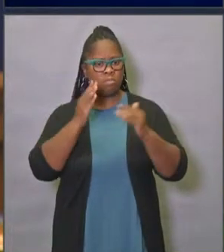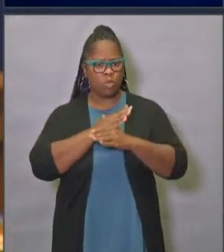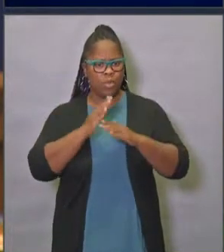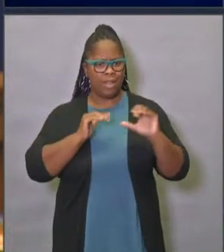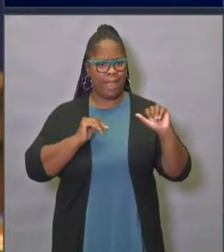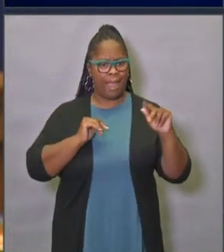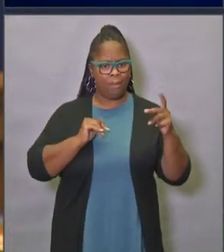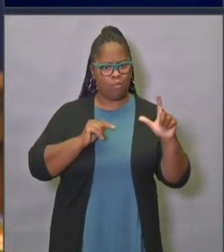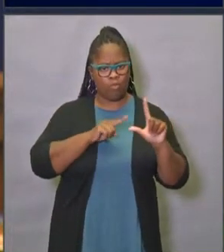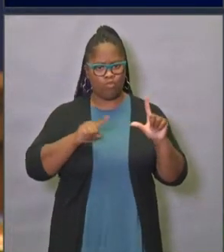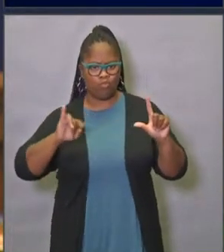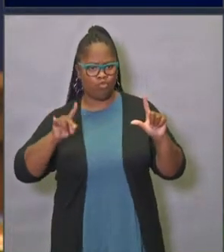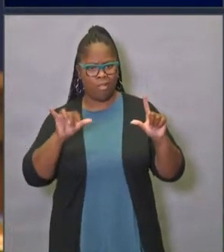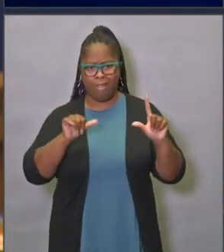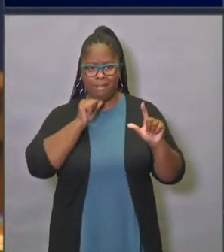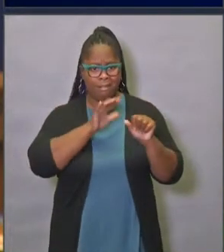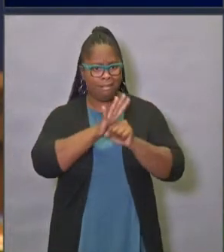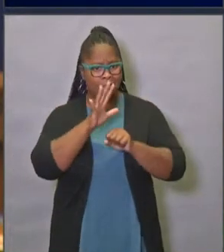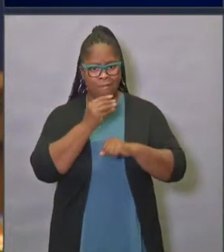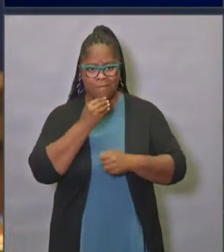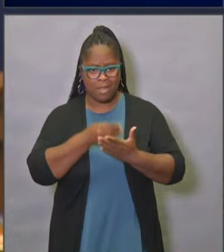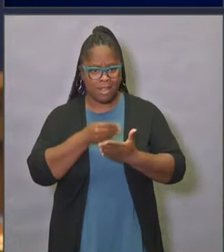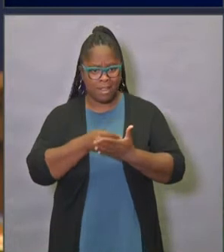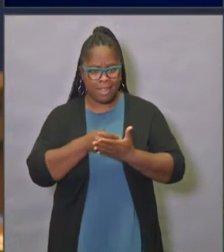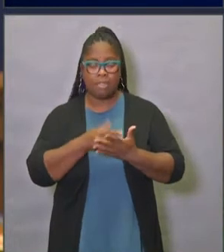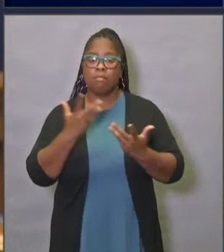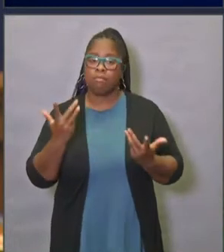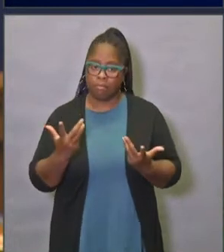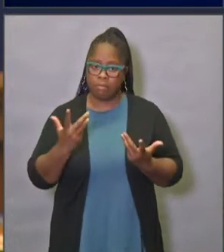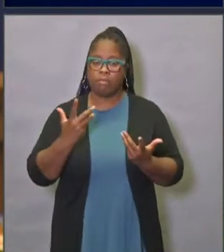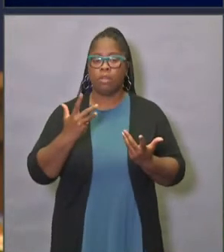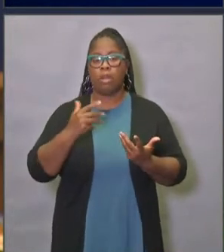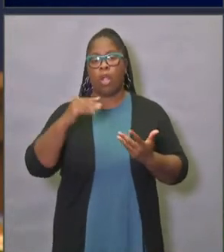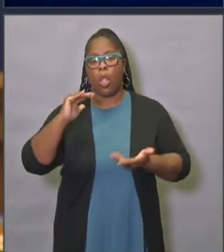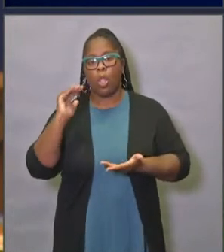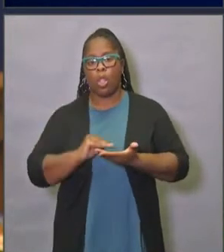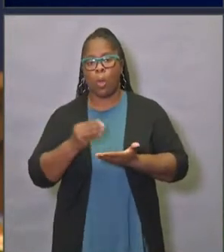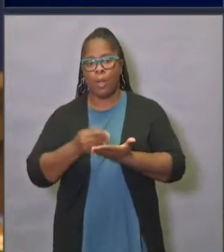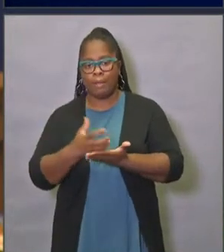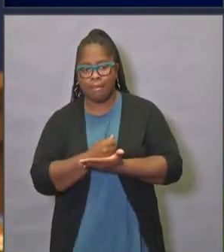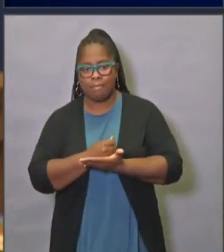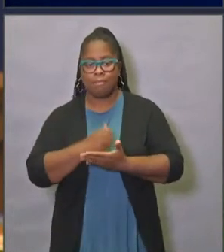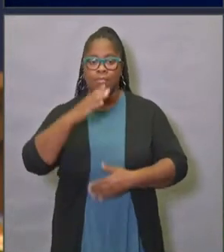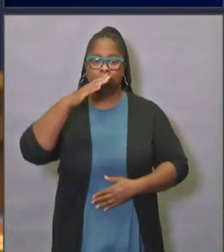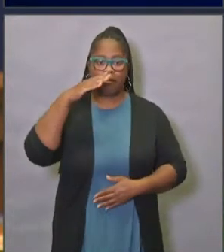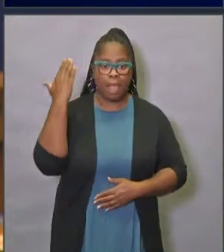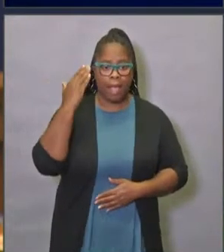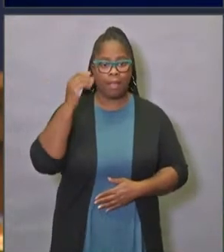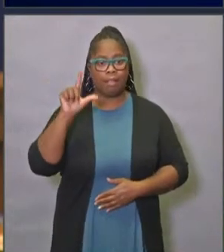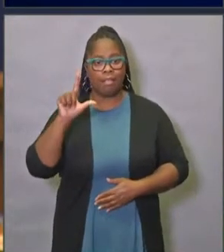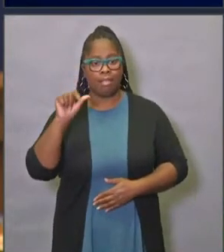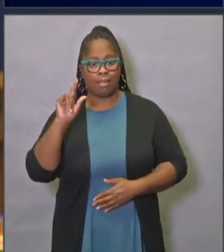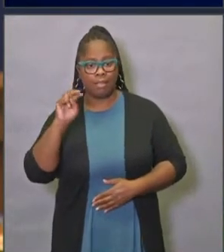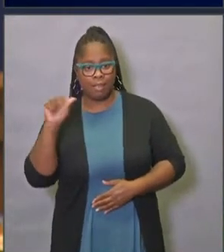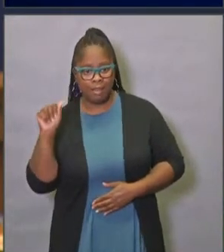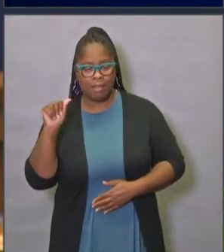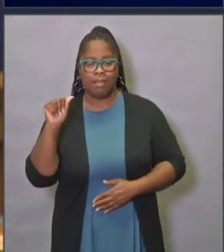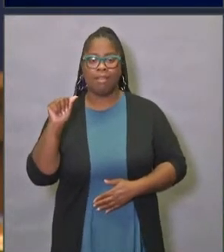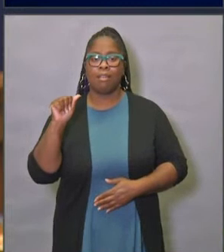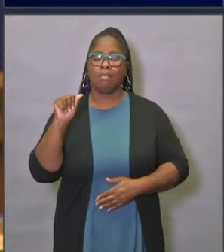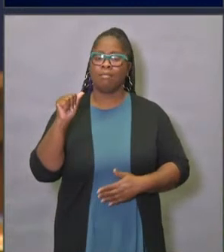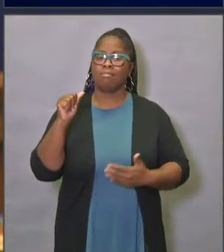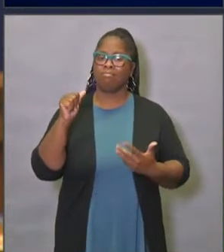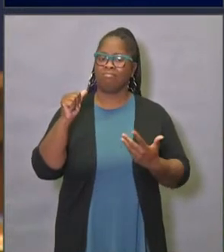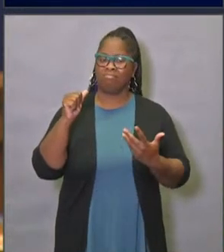July are low income, female, Latino, Black, or 18 through 40 years of age. Major